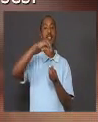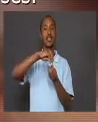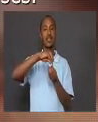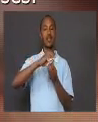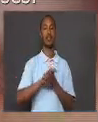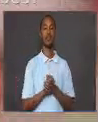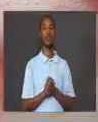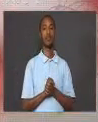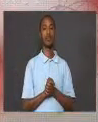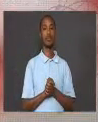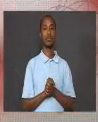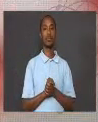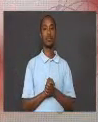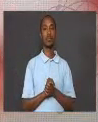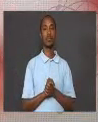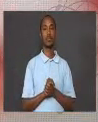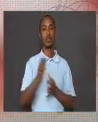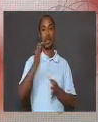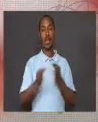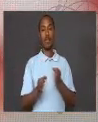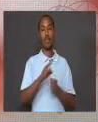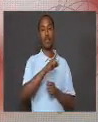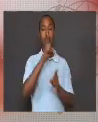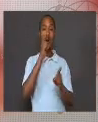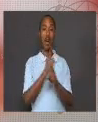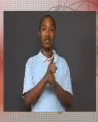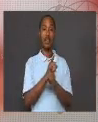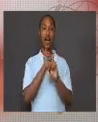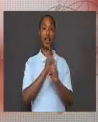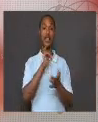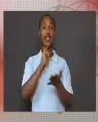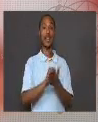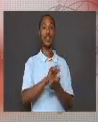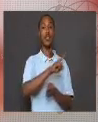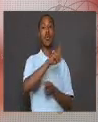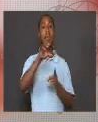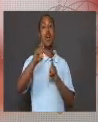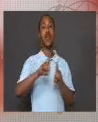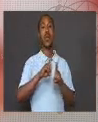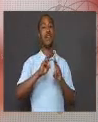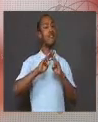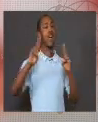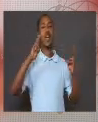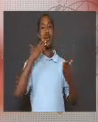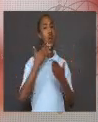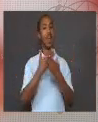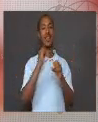increases. If you correctly answered that, you are doing very well.